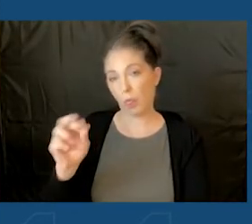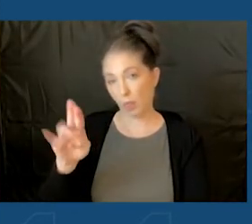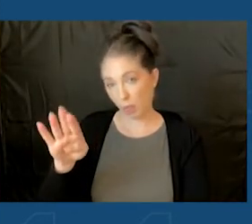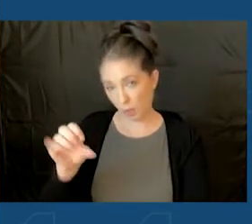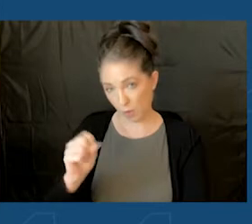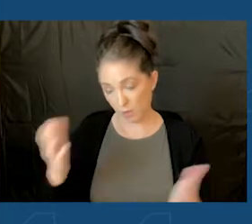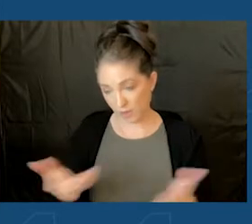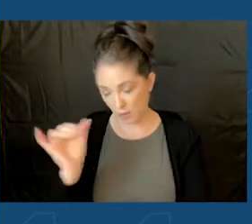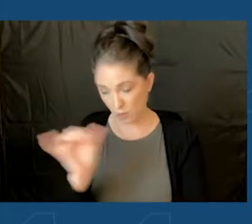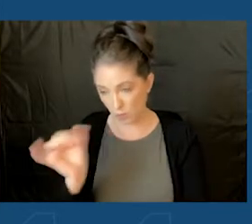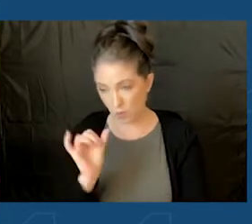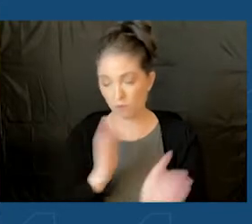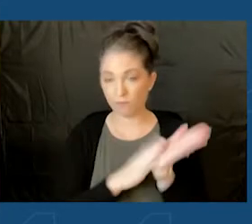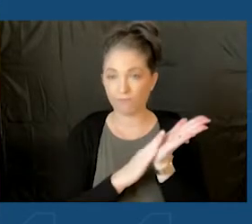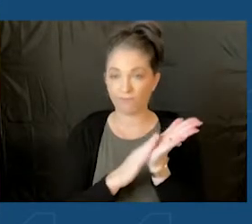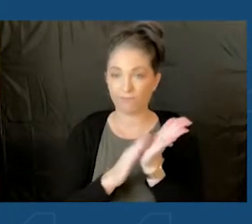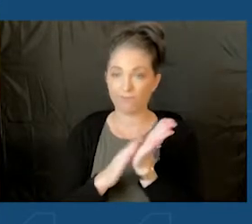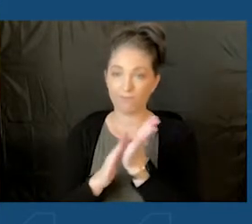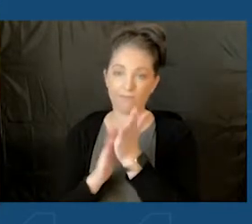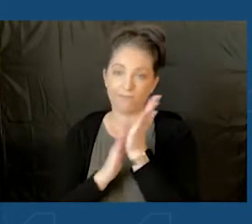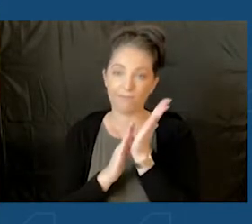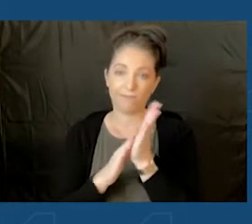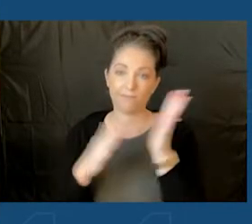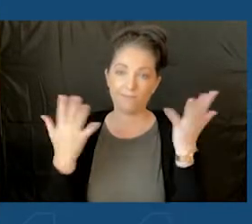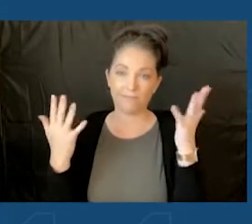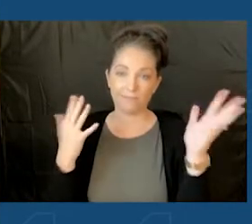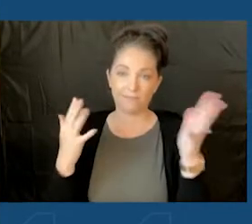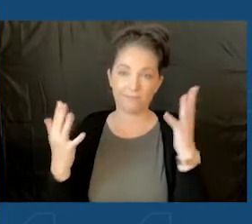them all a round of applause.